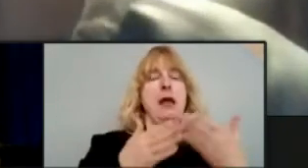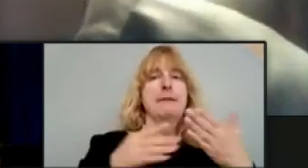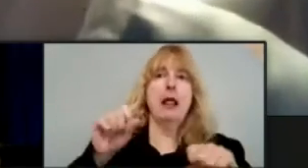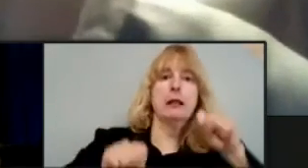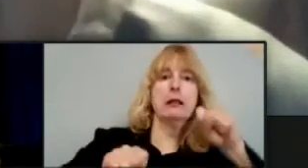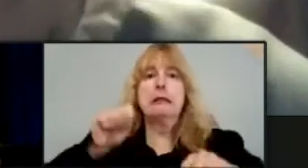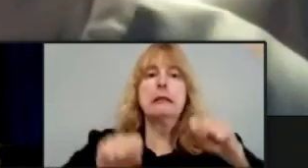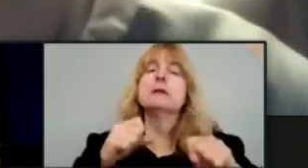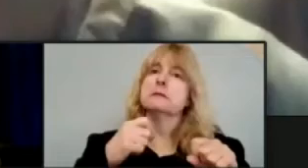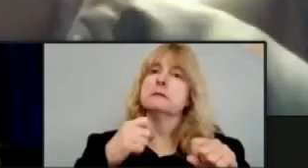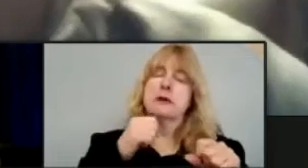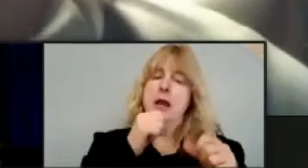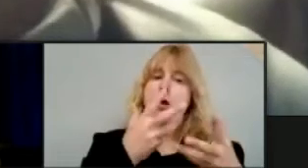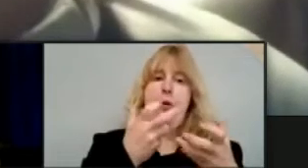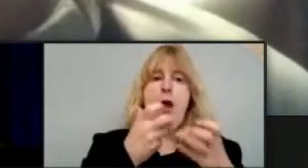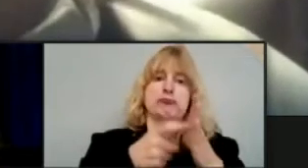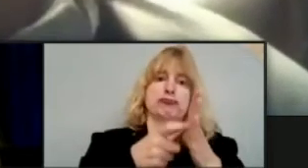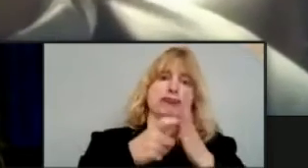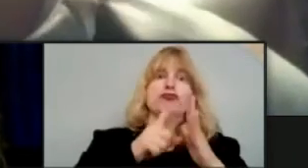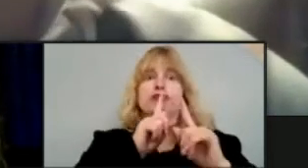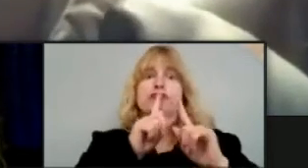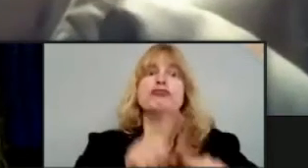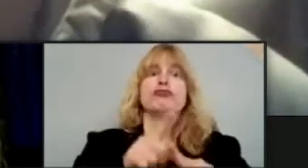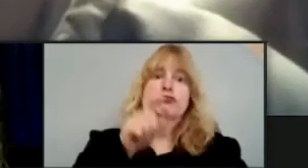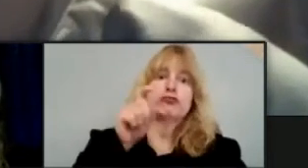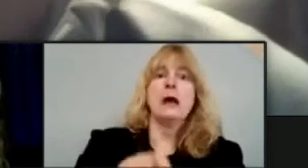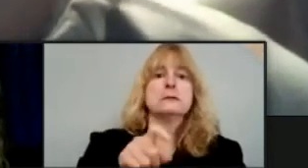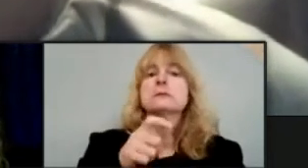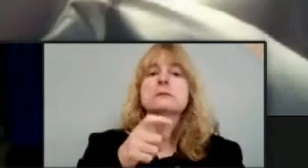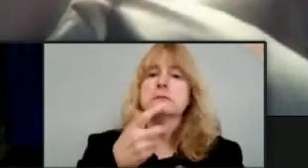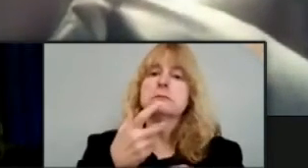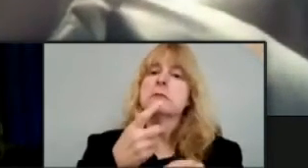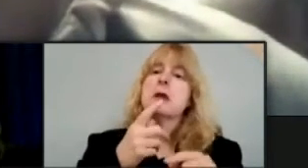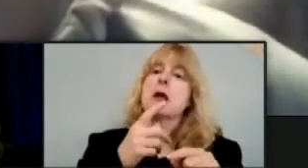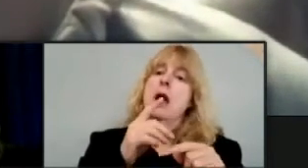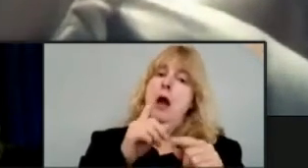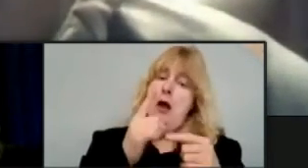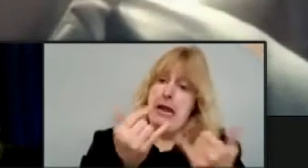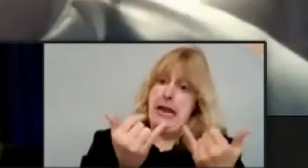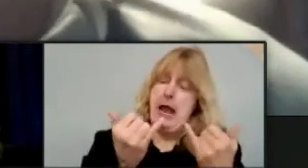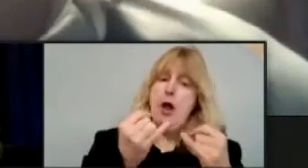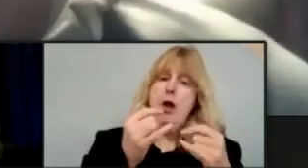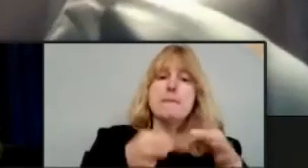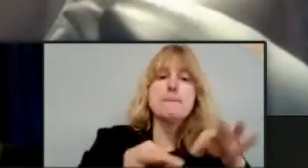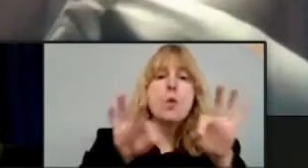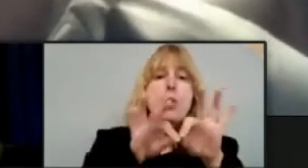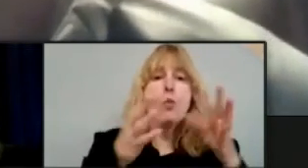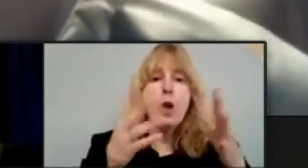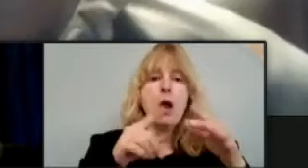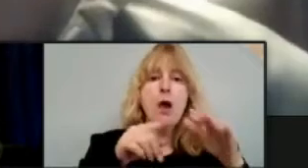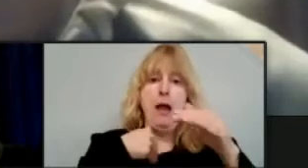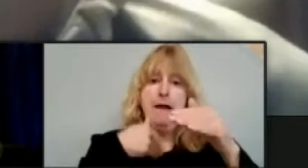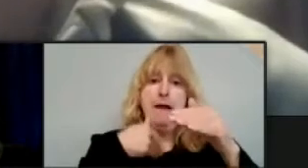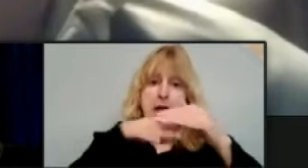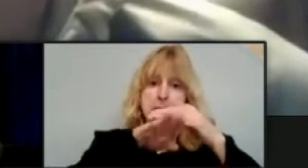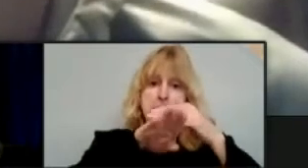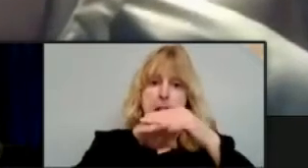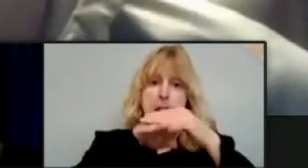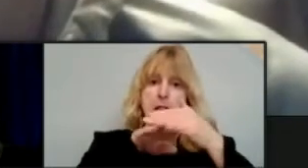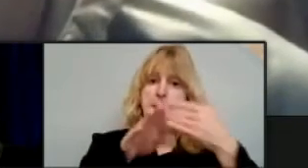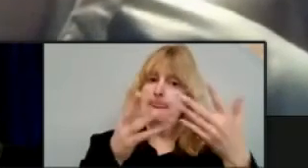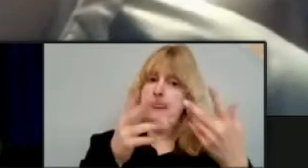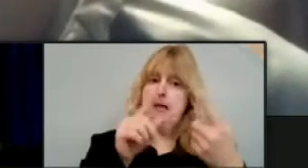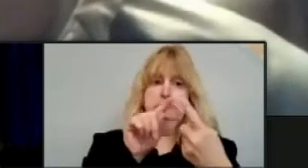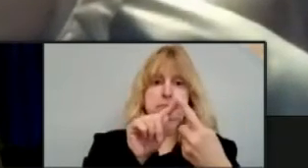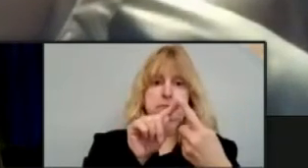right now in this phase, it's about accessibility and it's about opting in and not